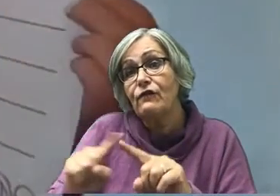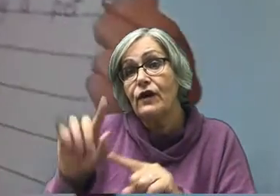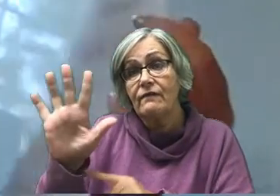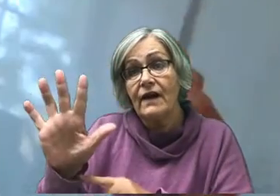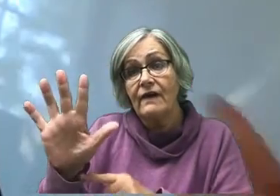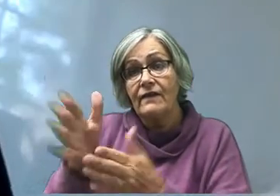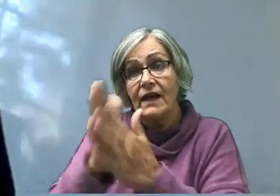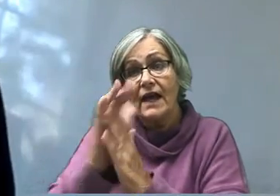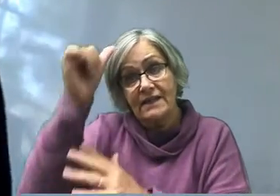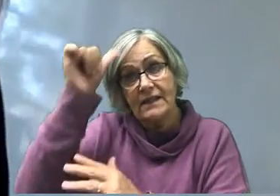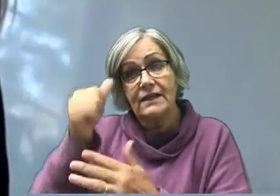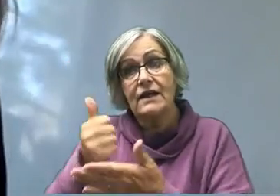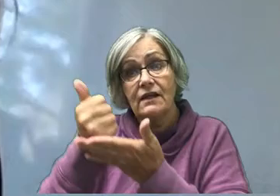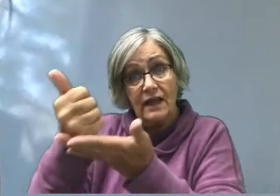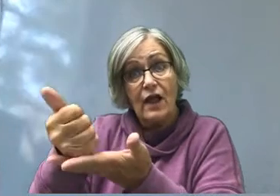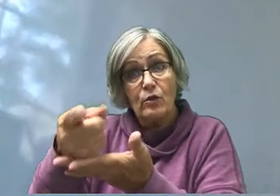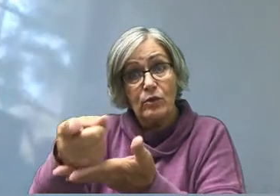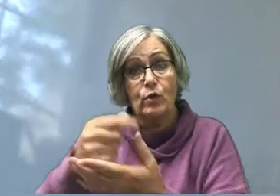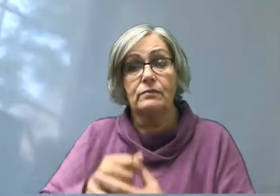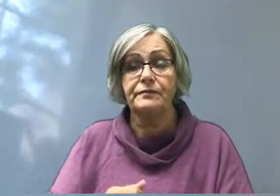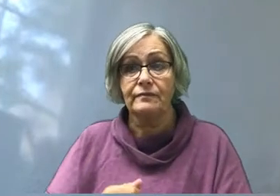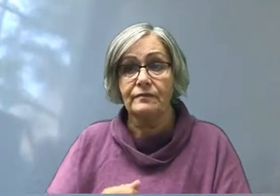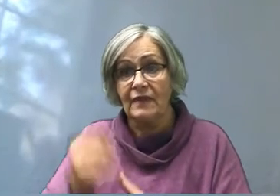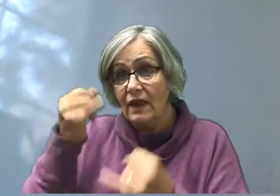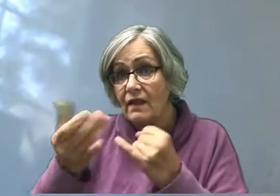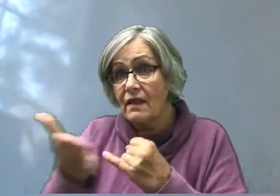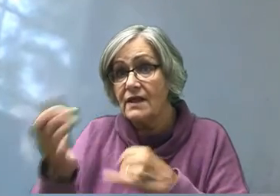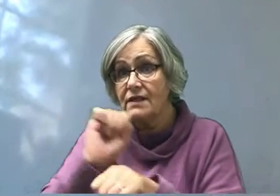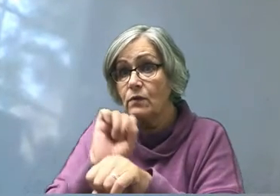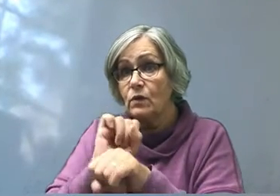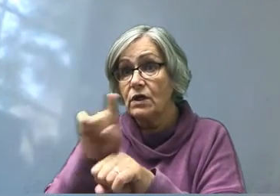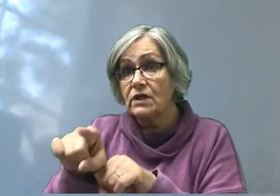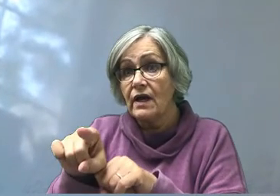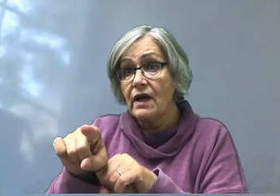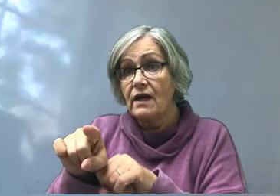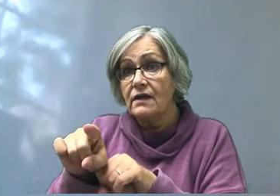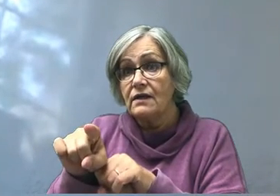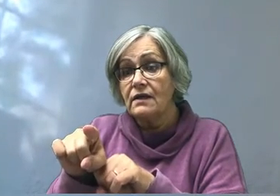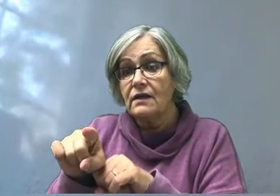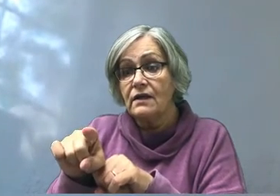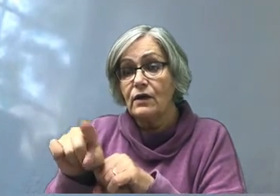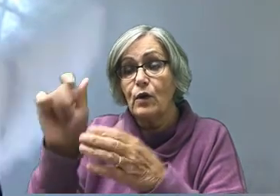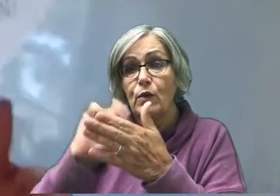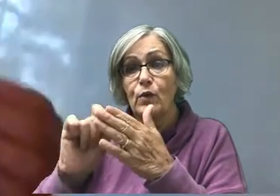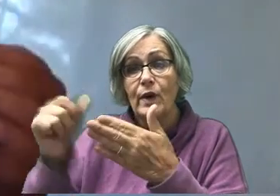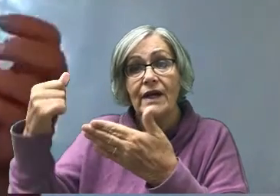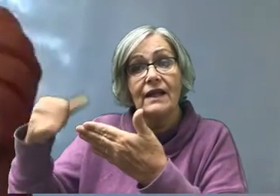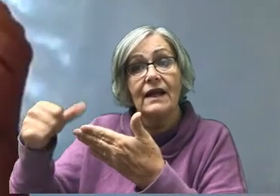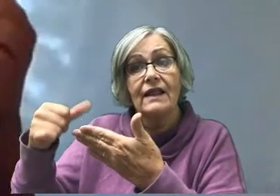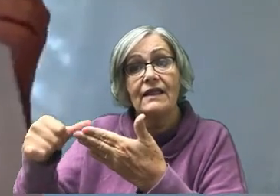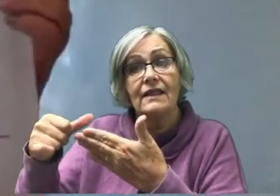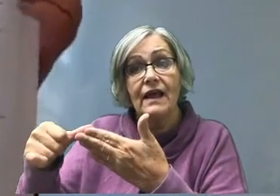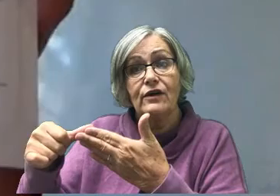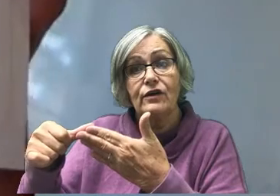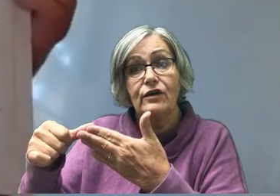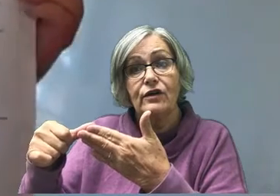5. Ask an adult in your house to help you. And the last thing we worked on, boys and girls, was writing a